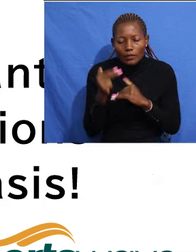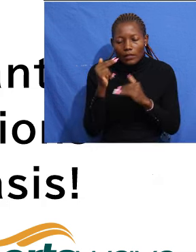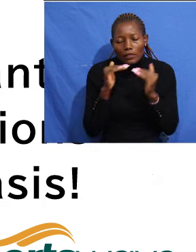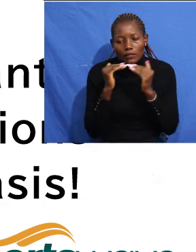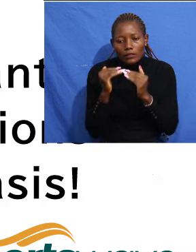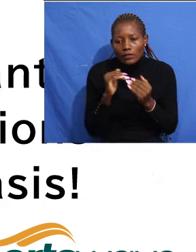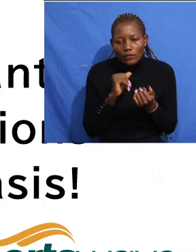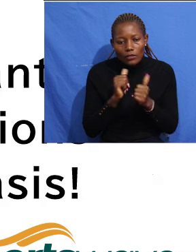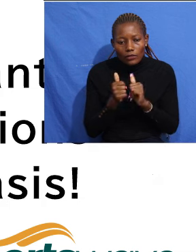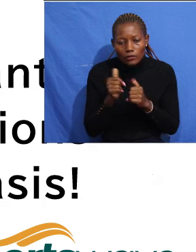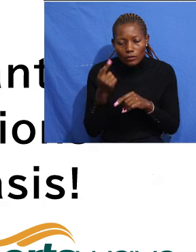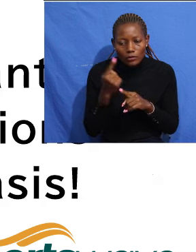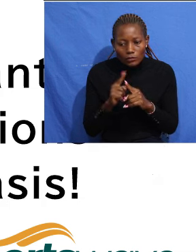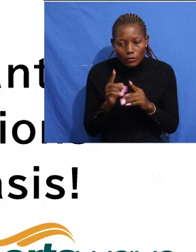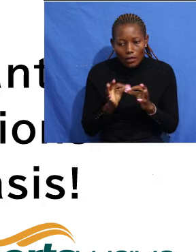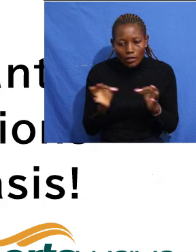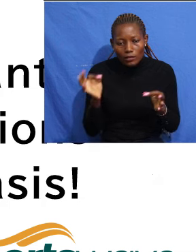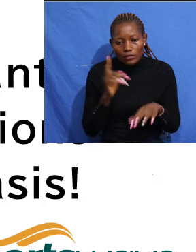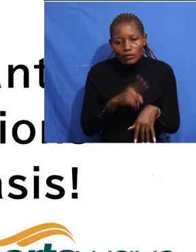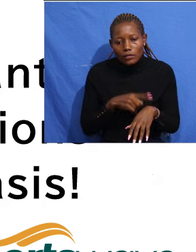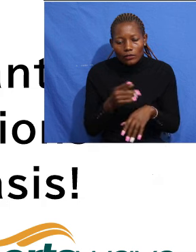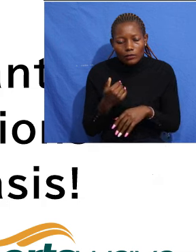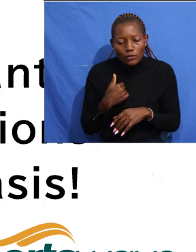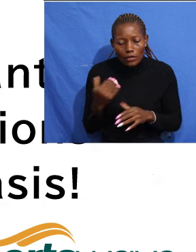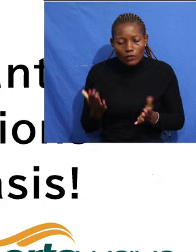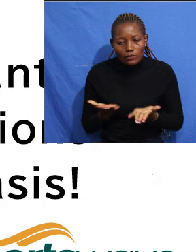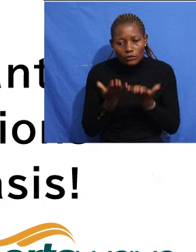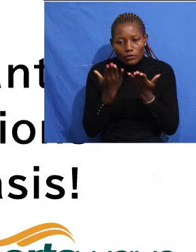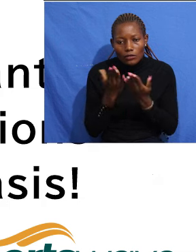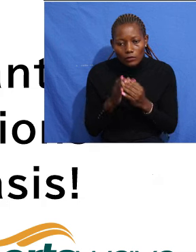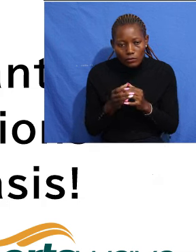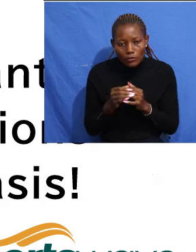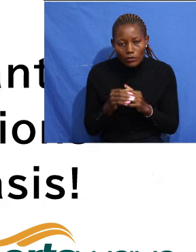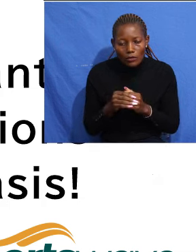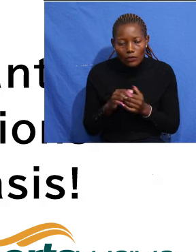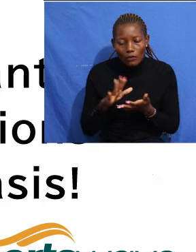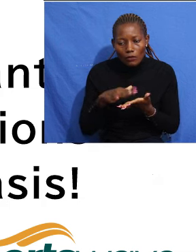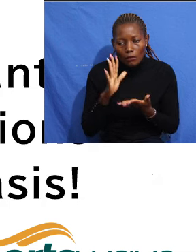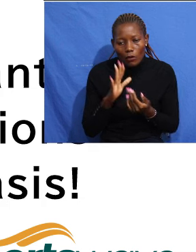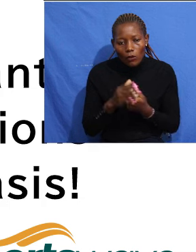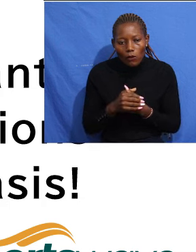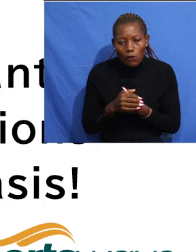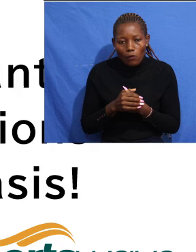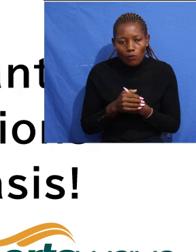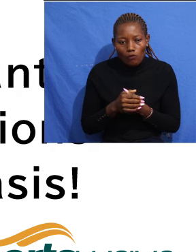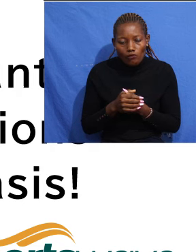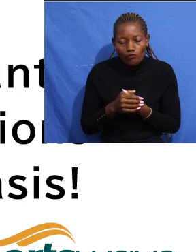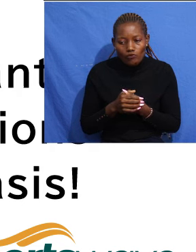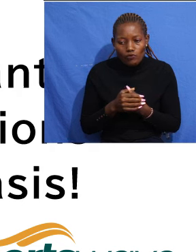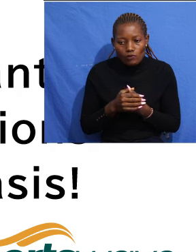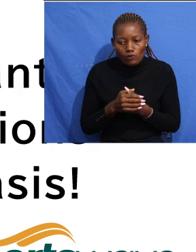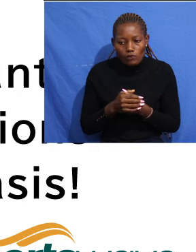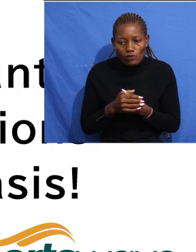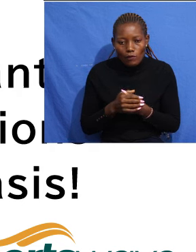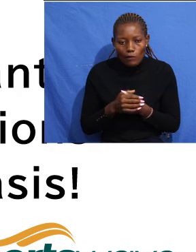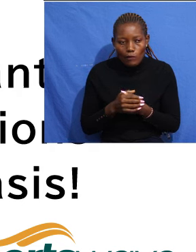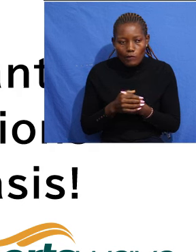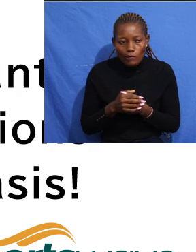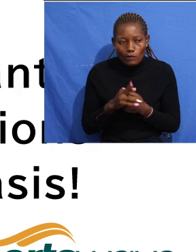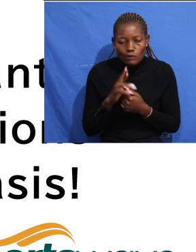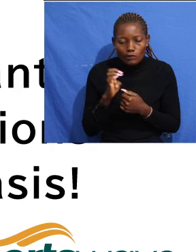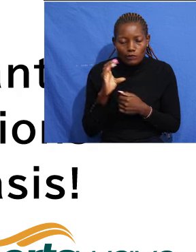sports. But long term, you have to improve a lot more. So recovery is important, not only